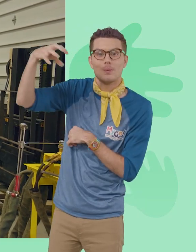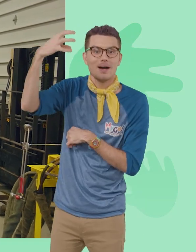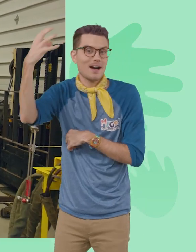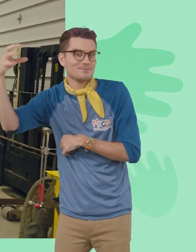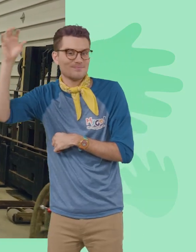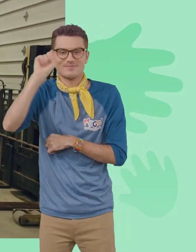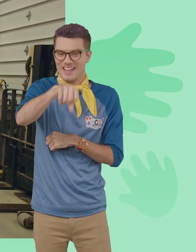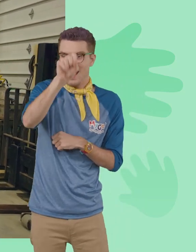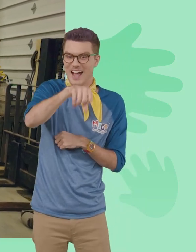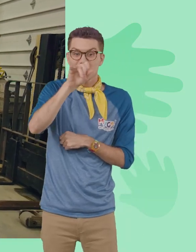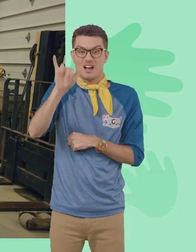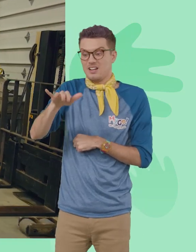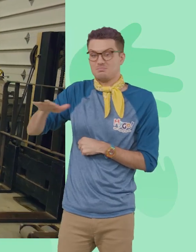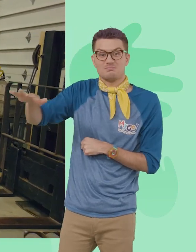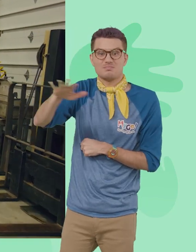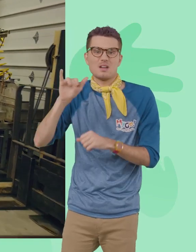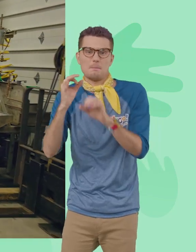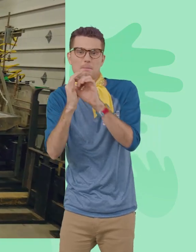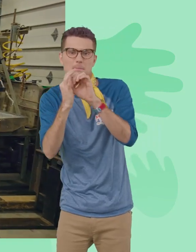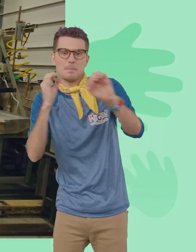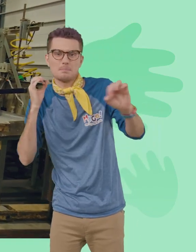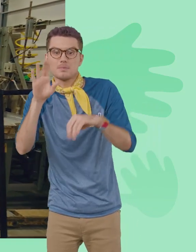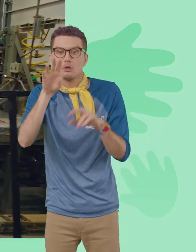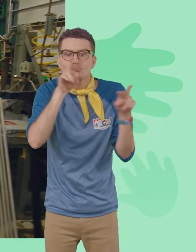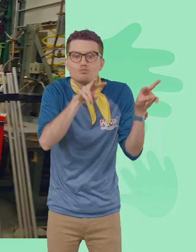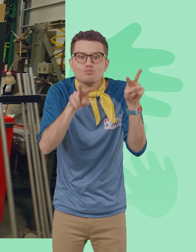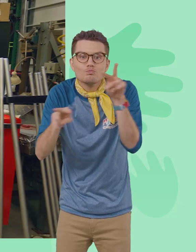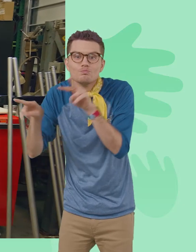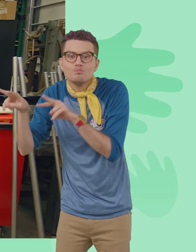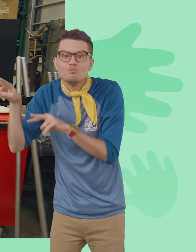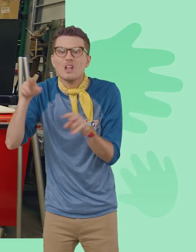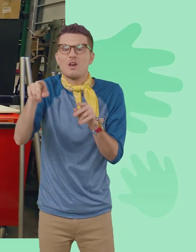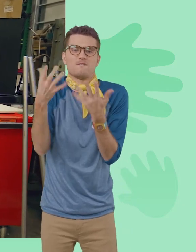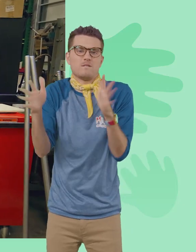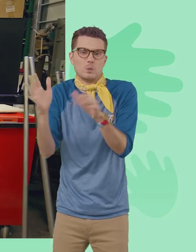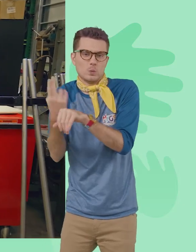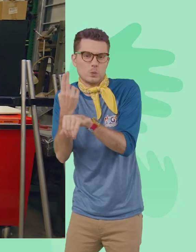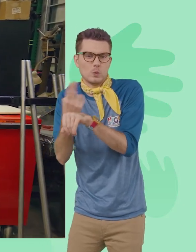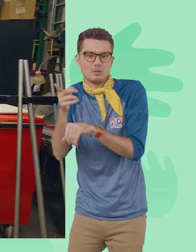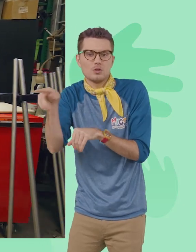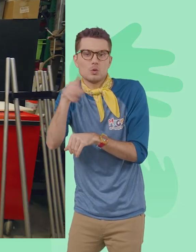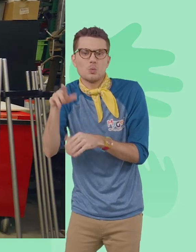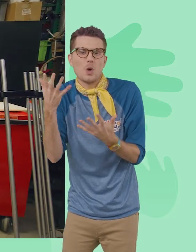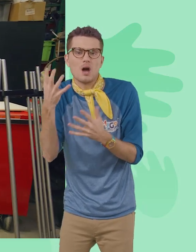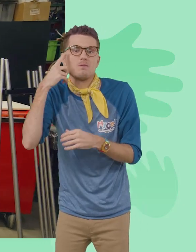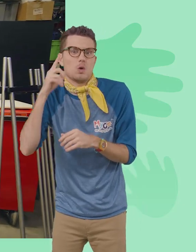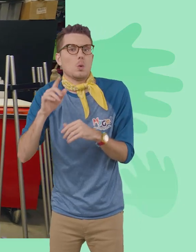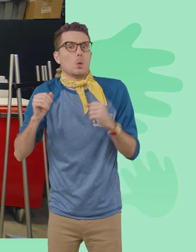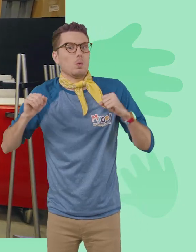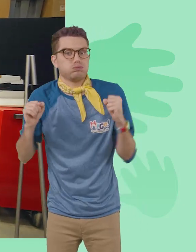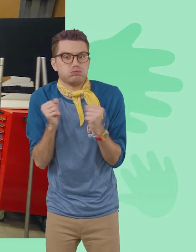bubble gum. Yeah. And this is a section of pipes. Check it out.